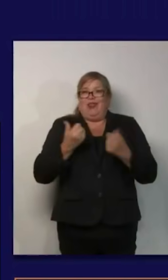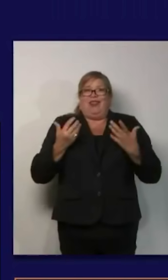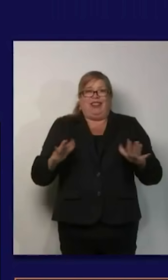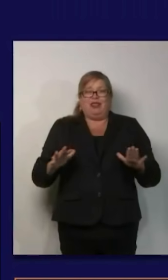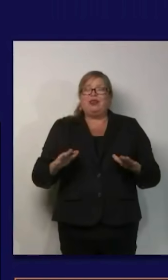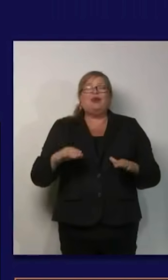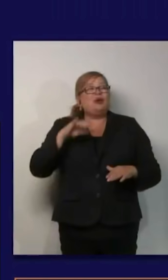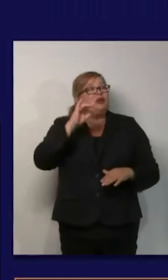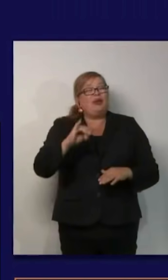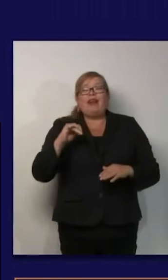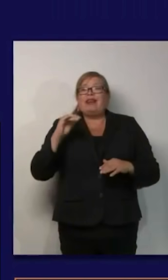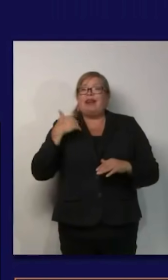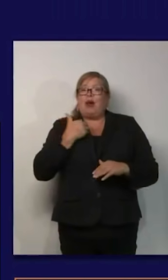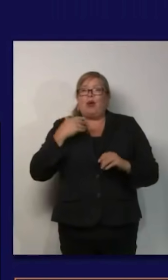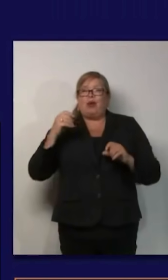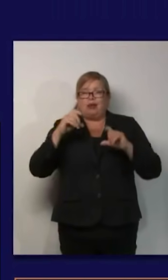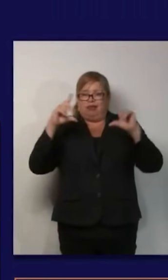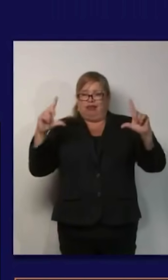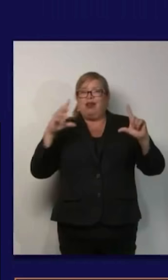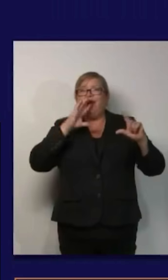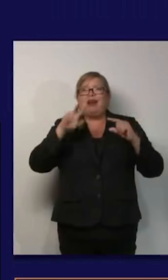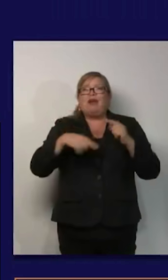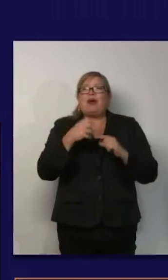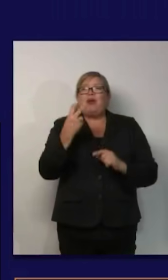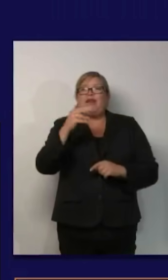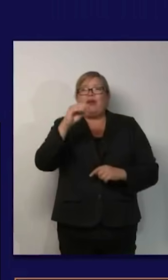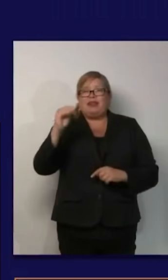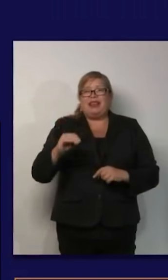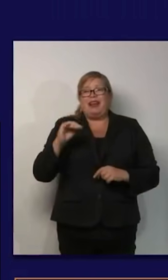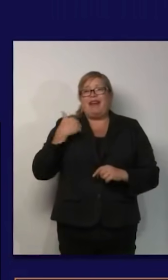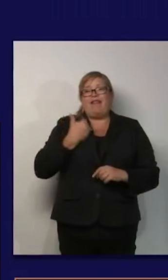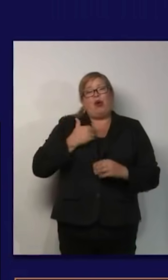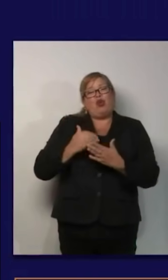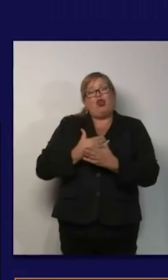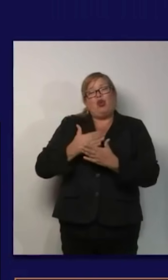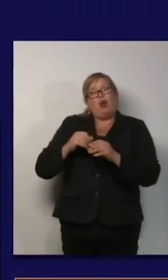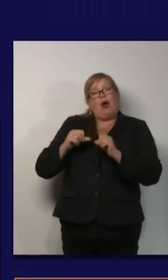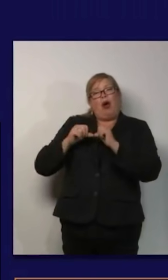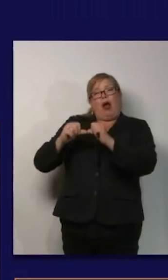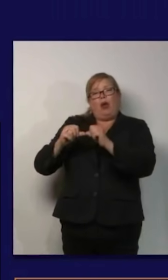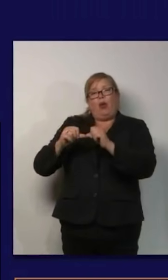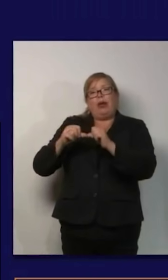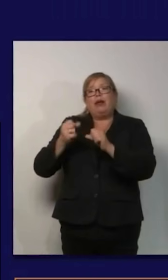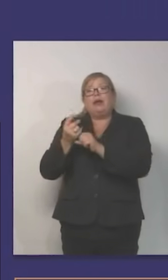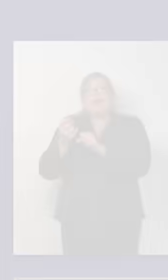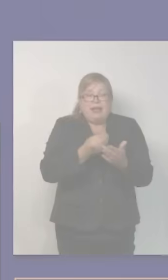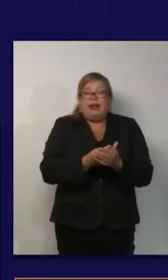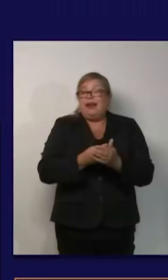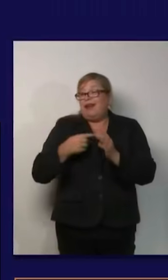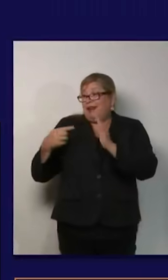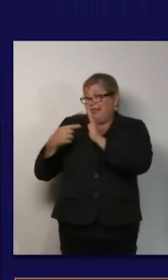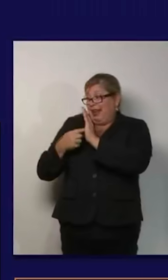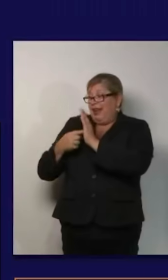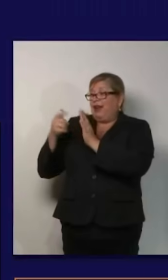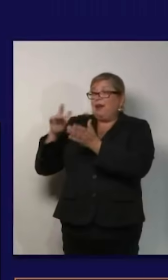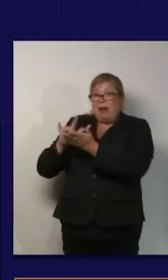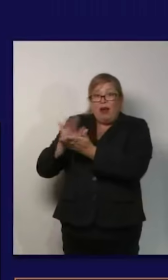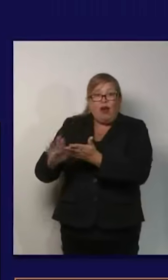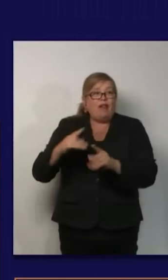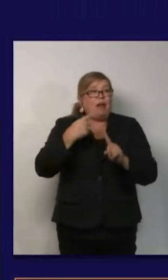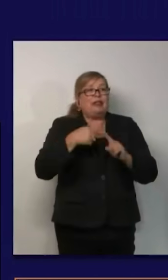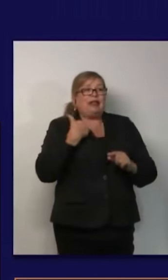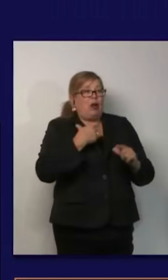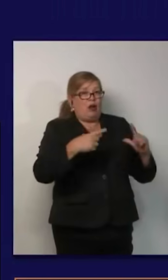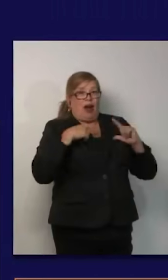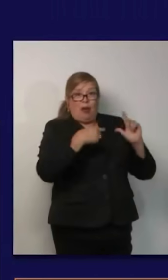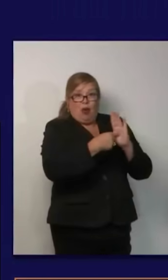new ongoing commitments. In budget terms, that is a fiscally conservative approach. That allowed us to increase